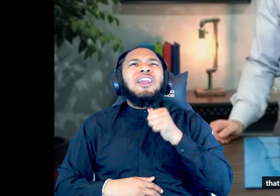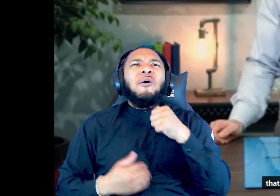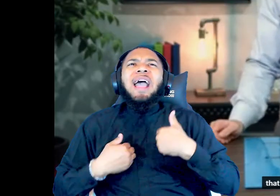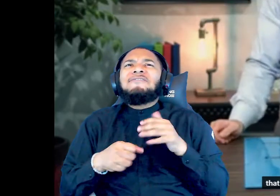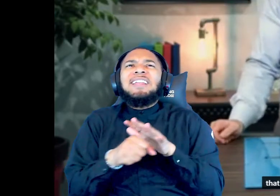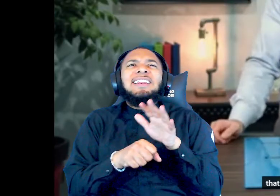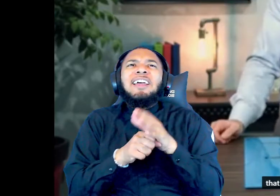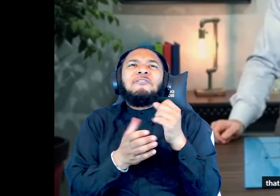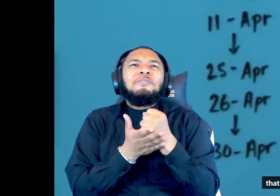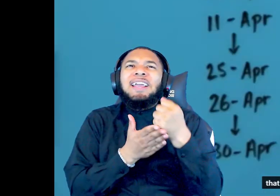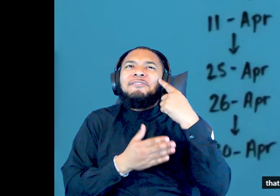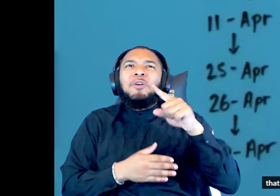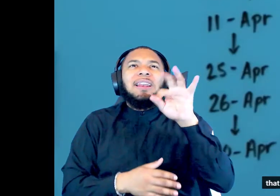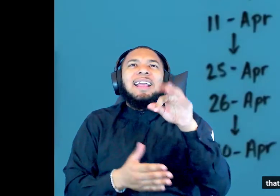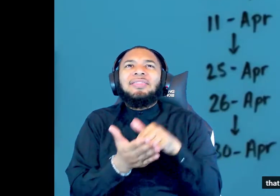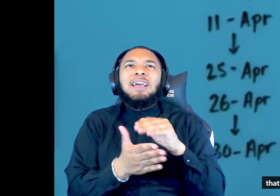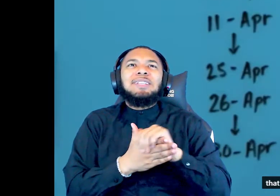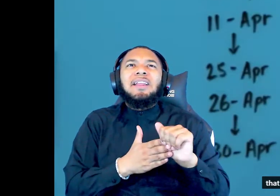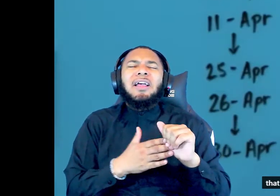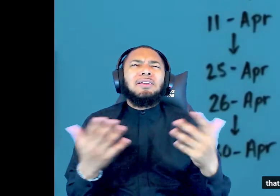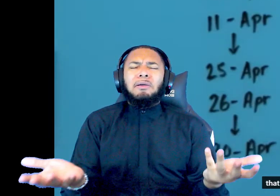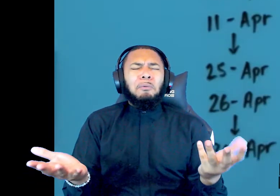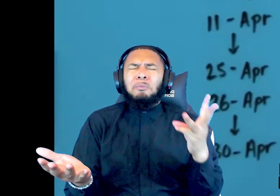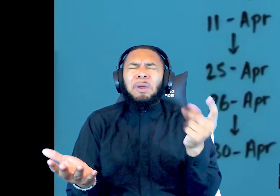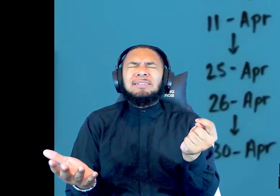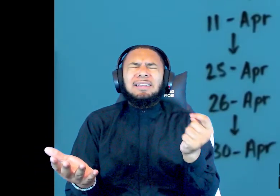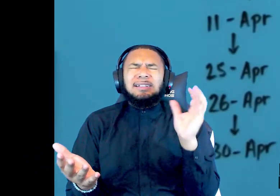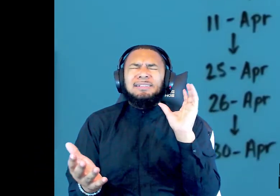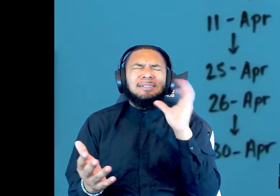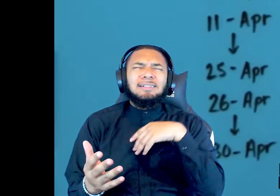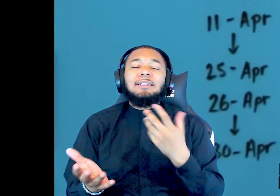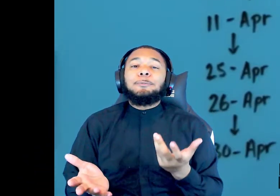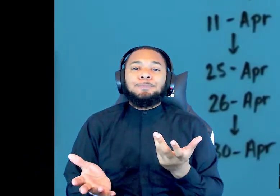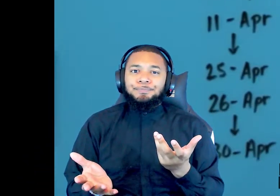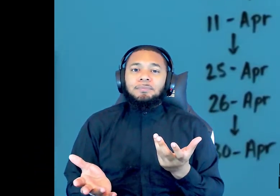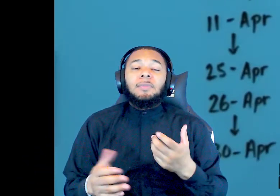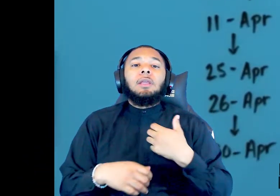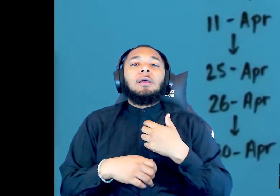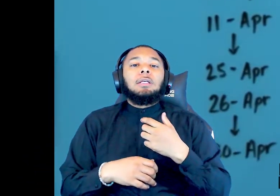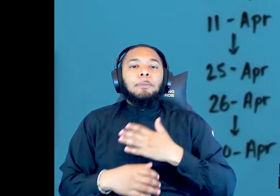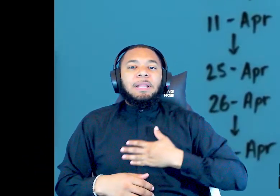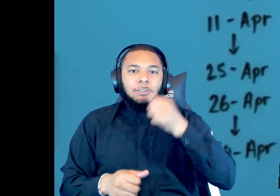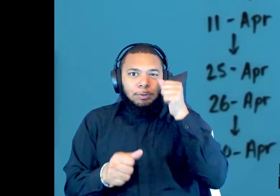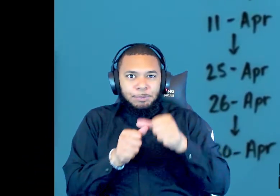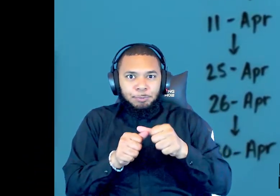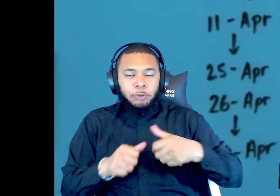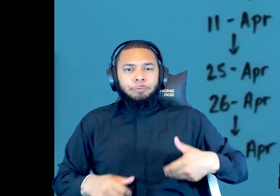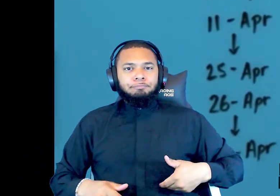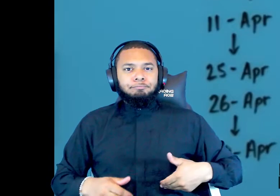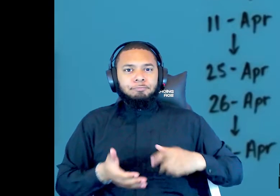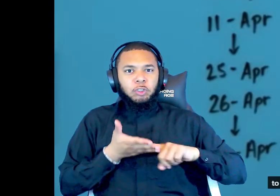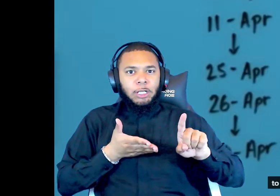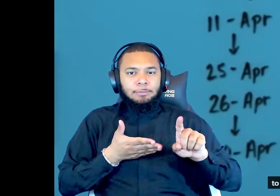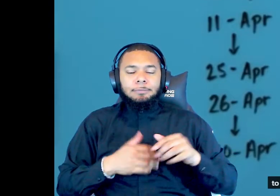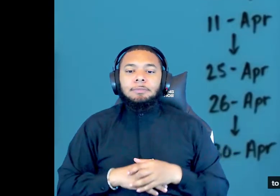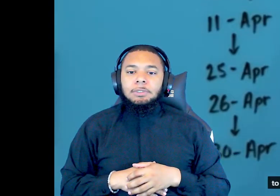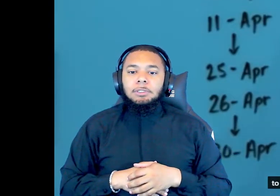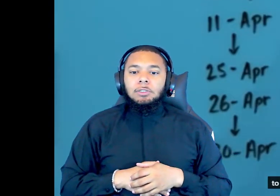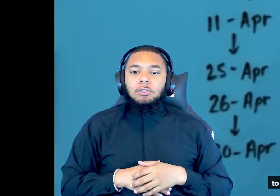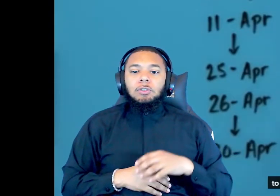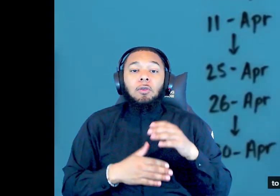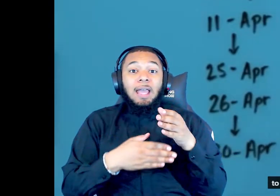That's astronomical. So always make sure to gut check your answer. So $300 is our average daily balance.